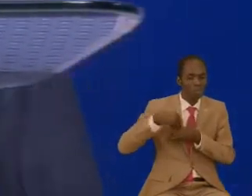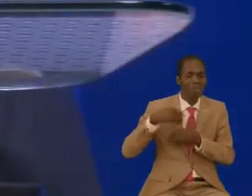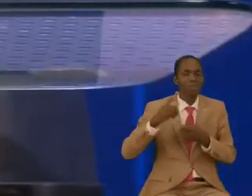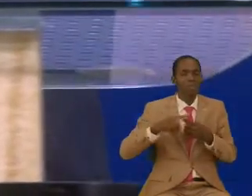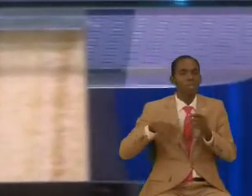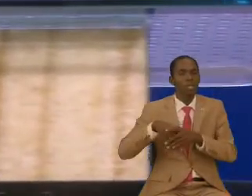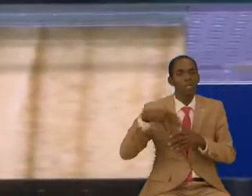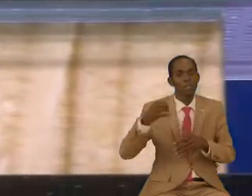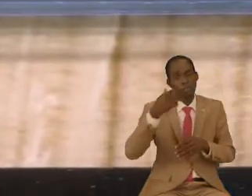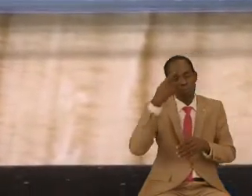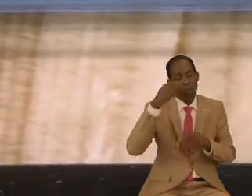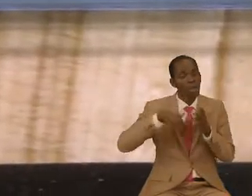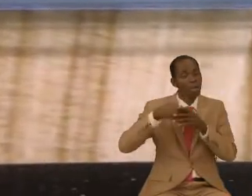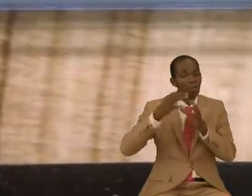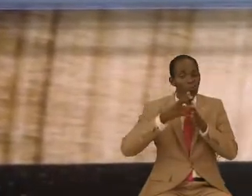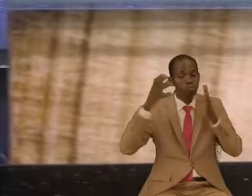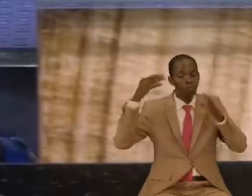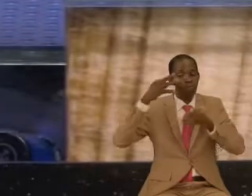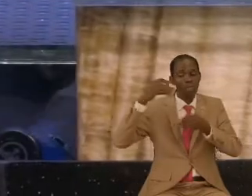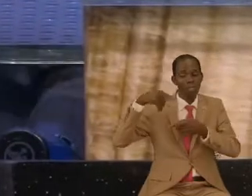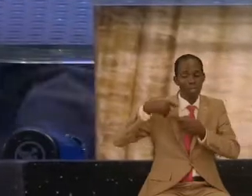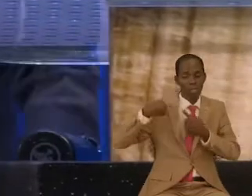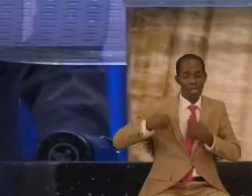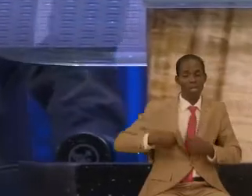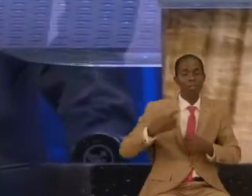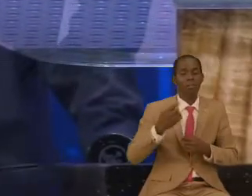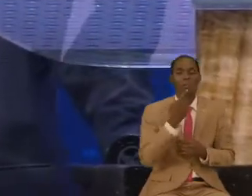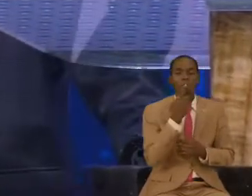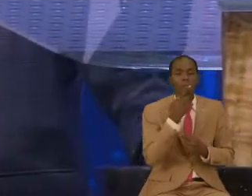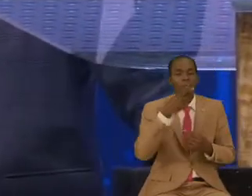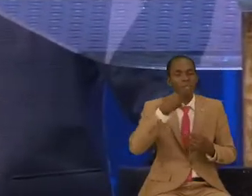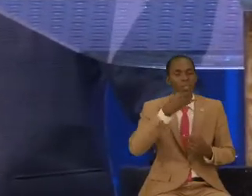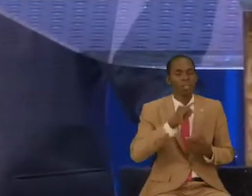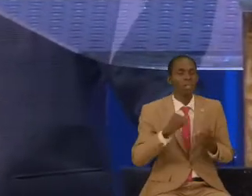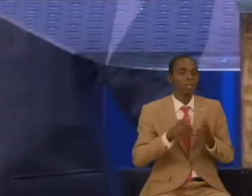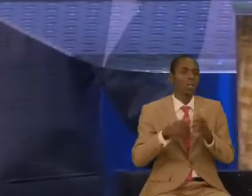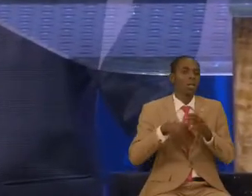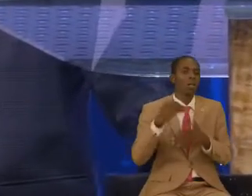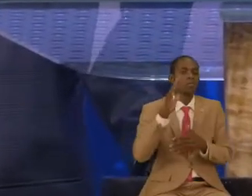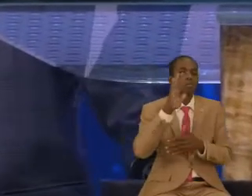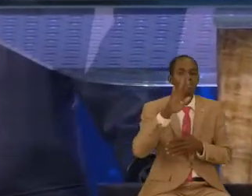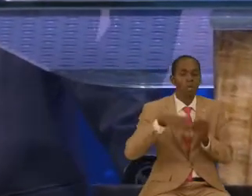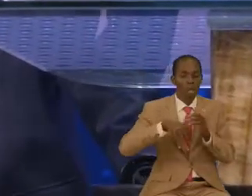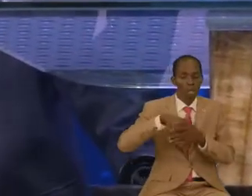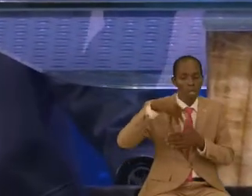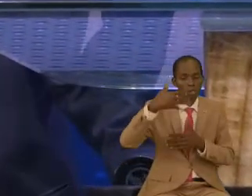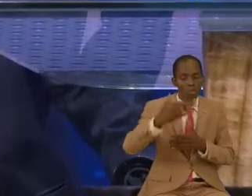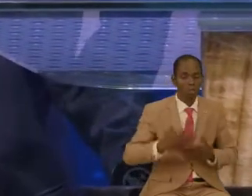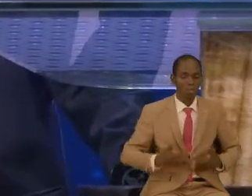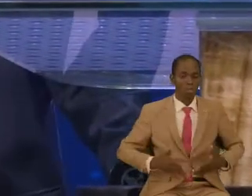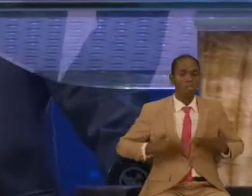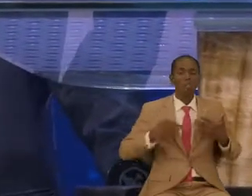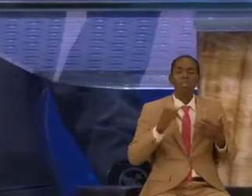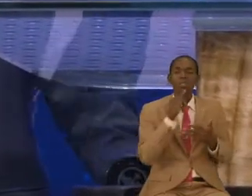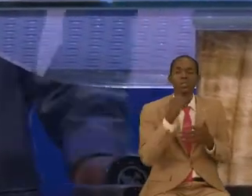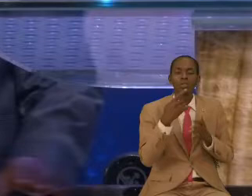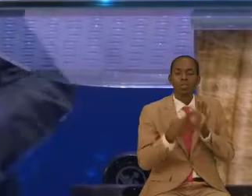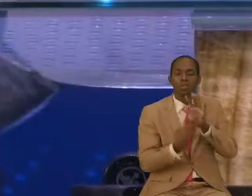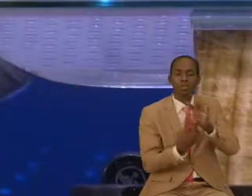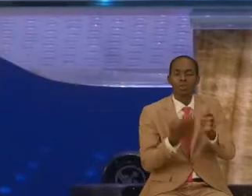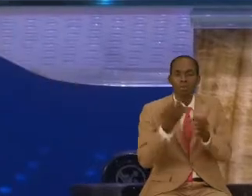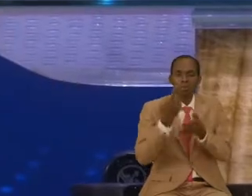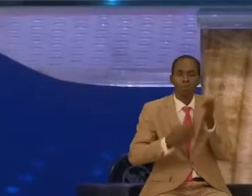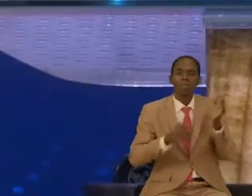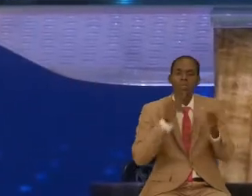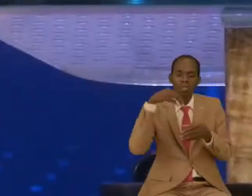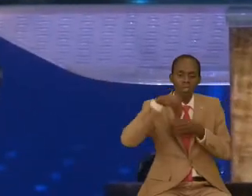abundance of the heart, the mouth speaketh. Your outward life is a reflection of what is on the inside of you.